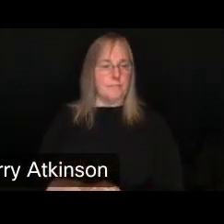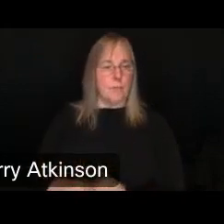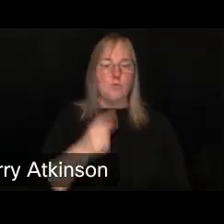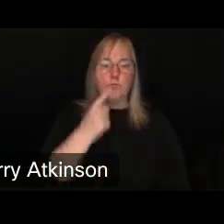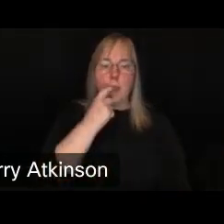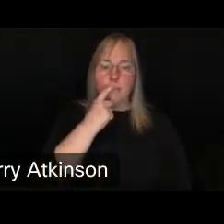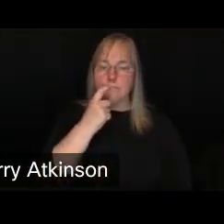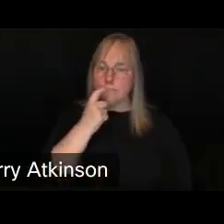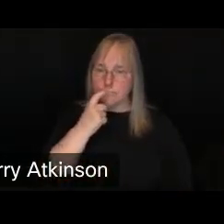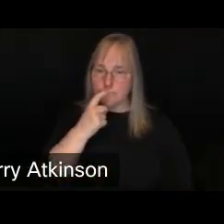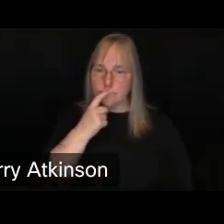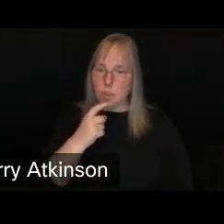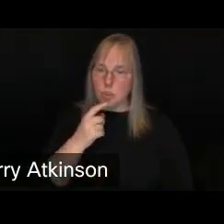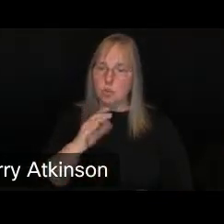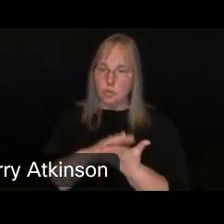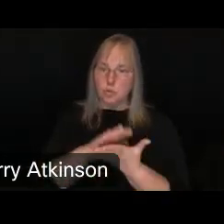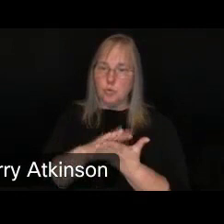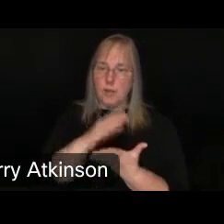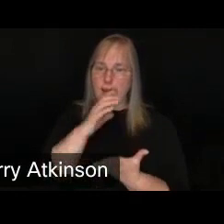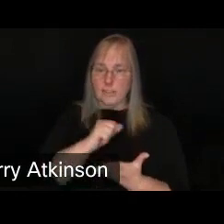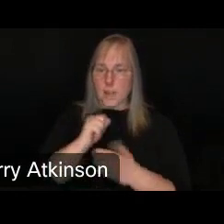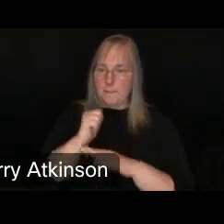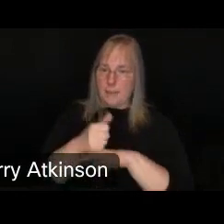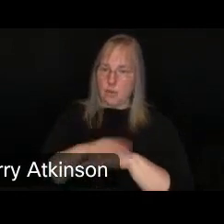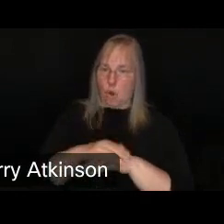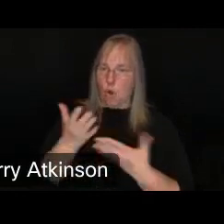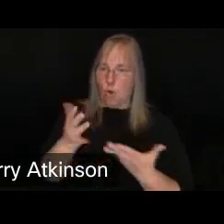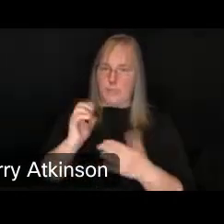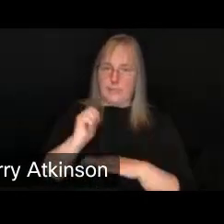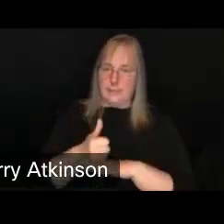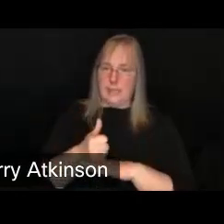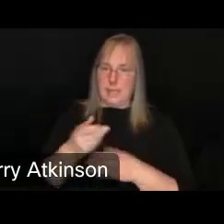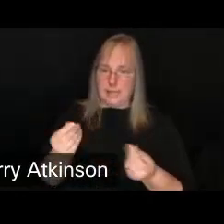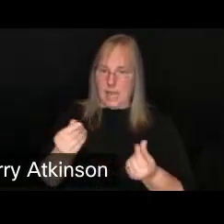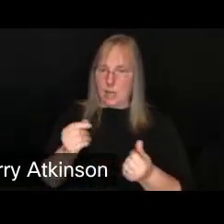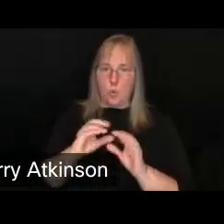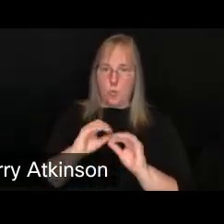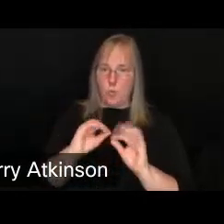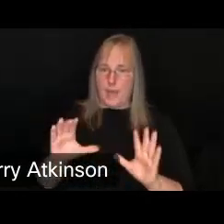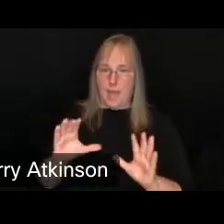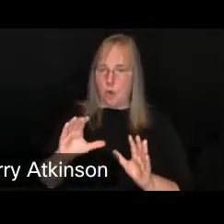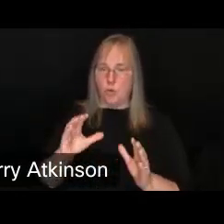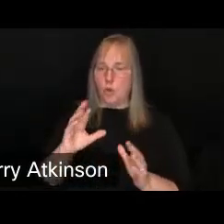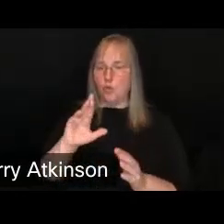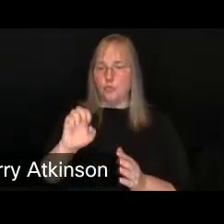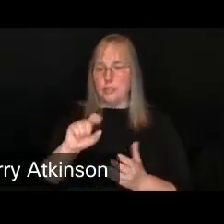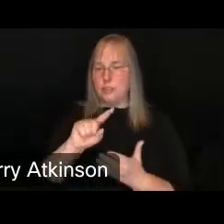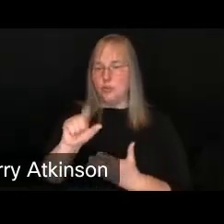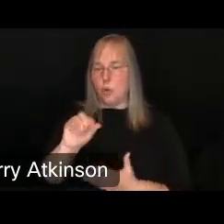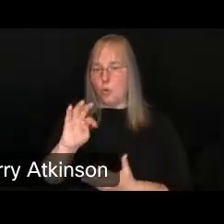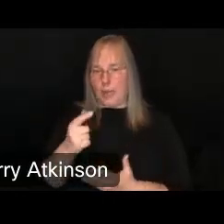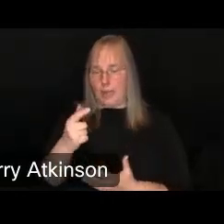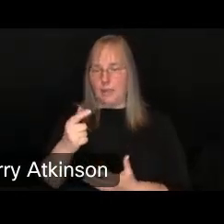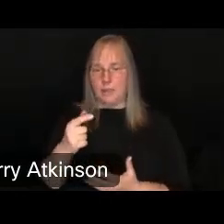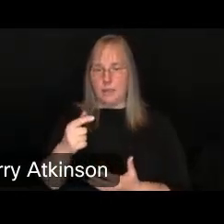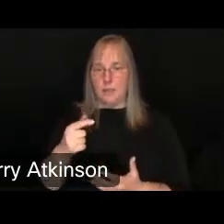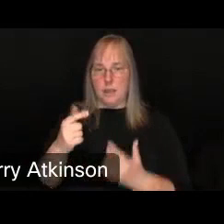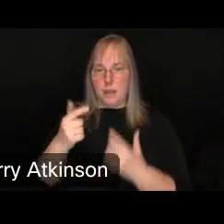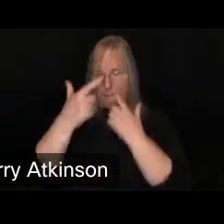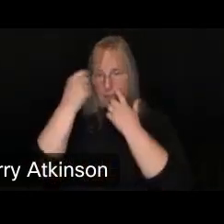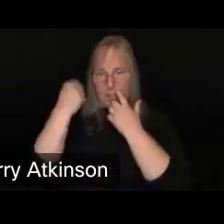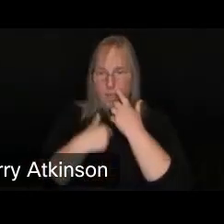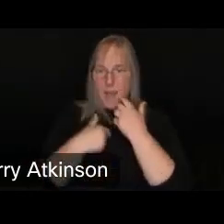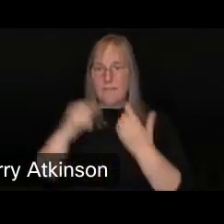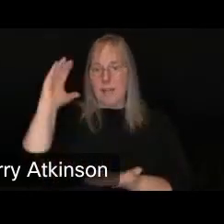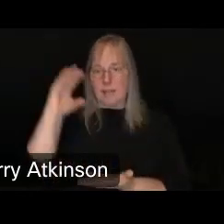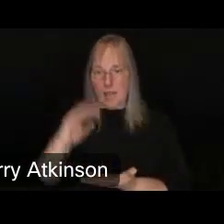just based on existing land without additional redevelopment, et cetera, there, then because we have much less development there, and with